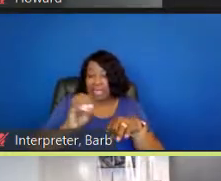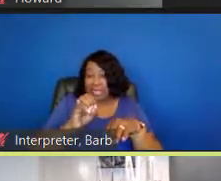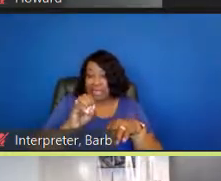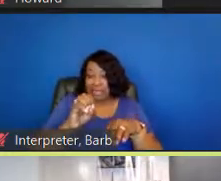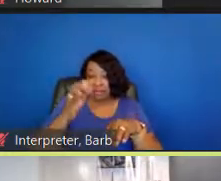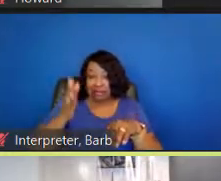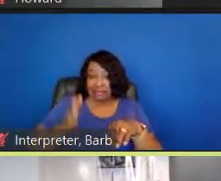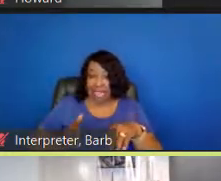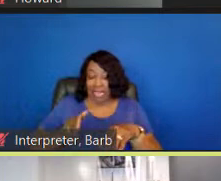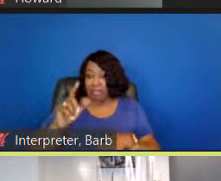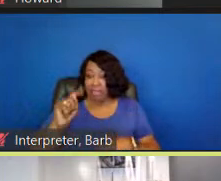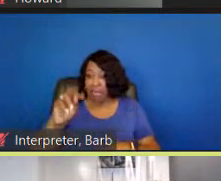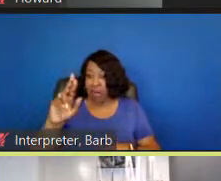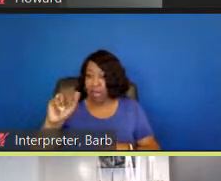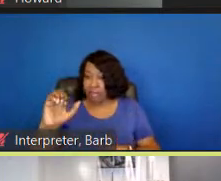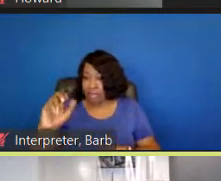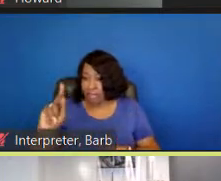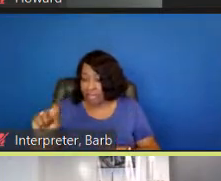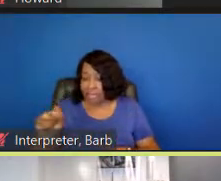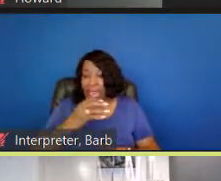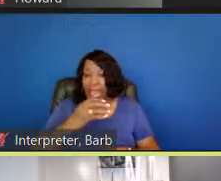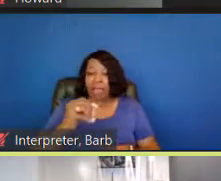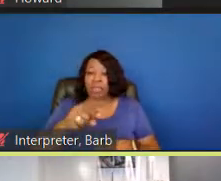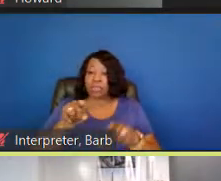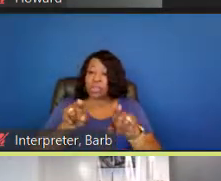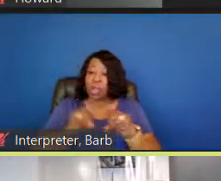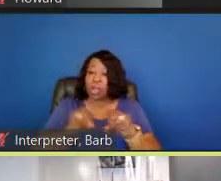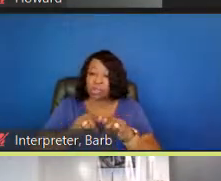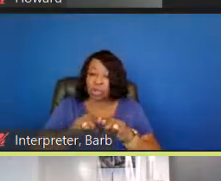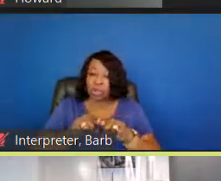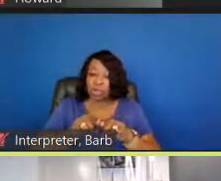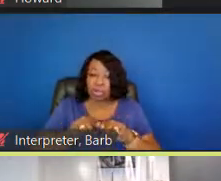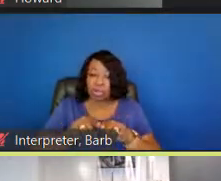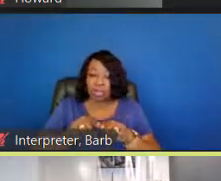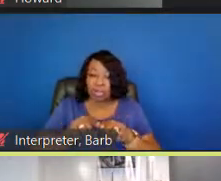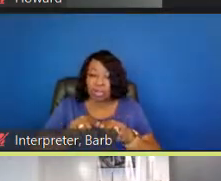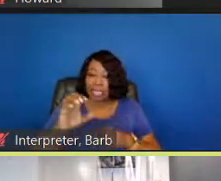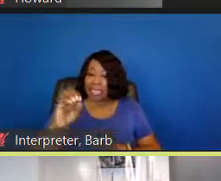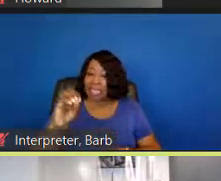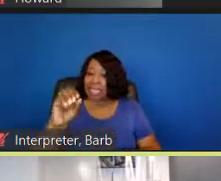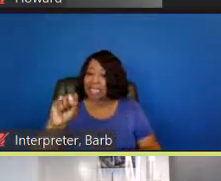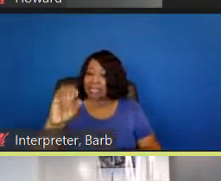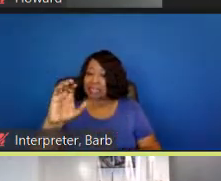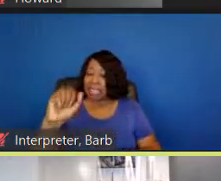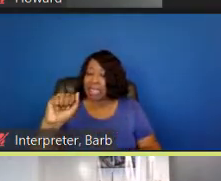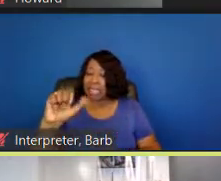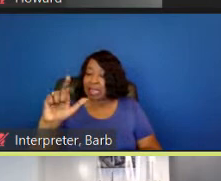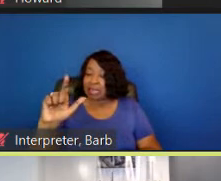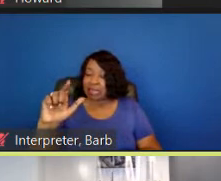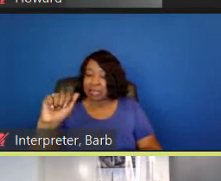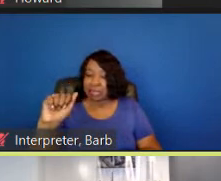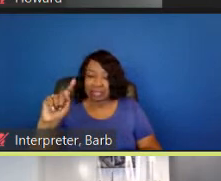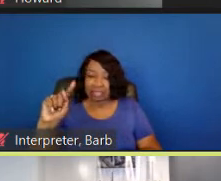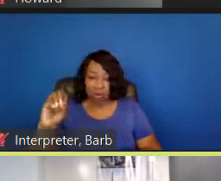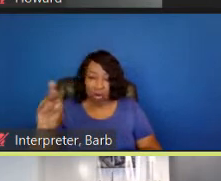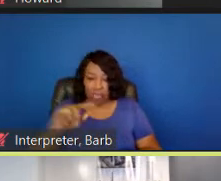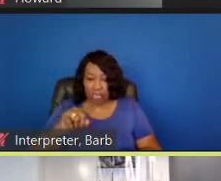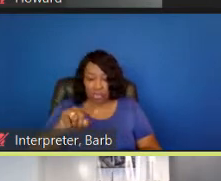tracks. There is also an escalator that goes in this similar